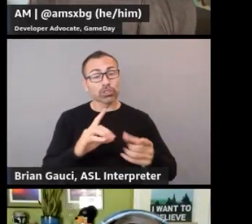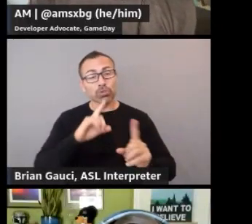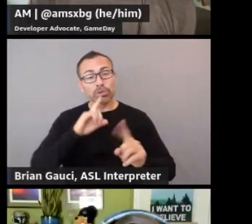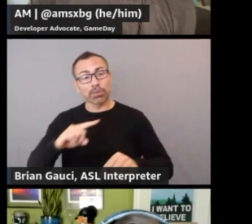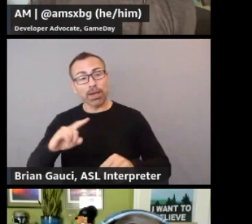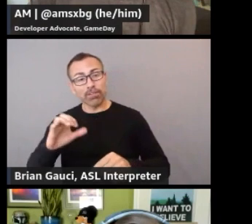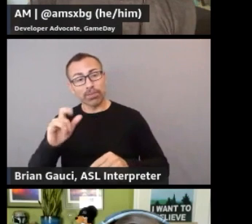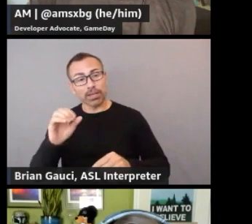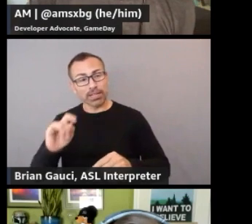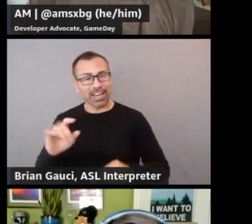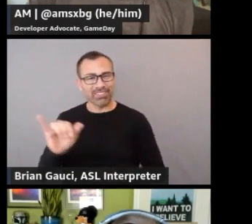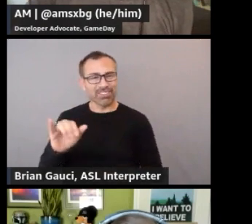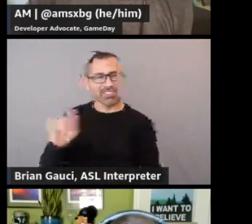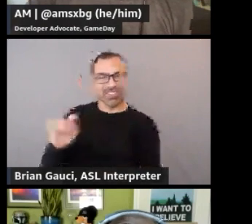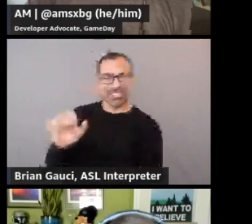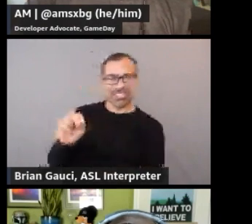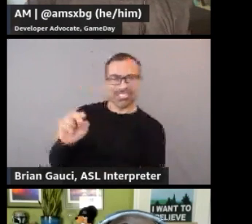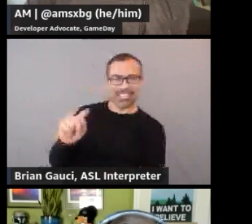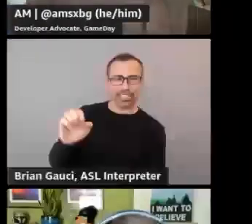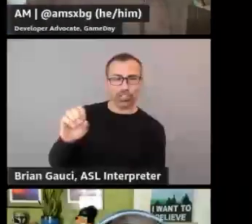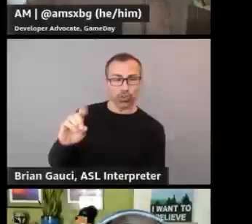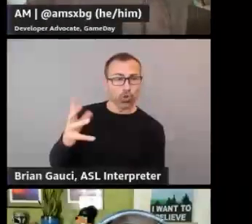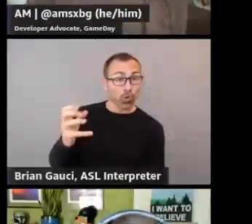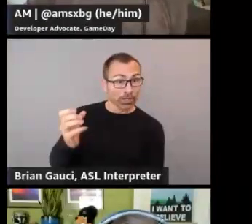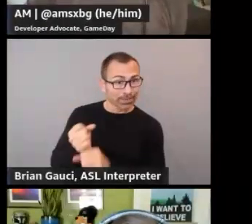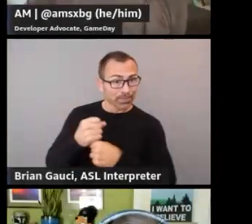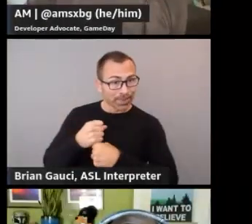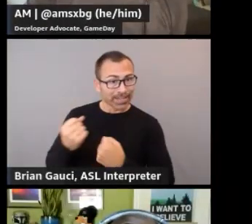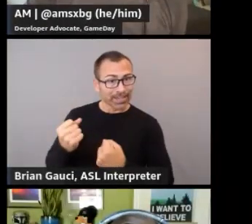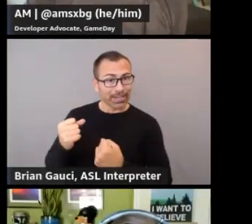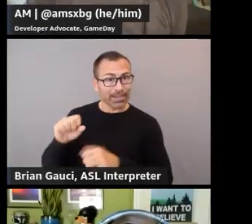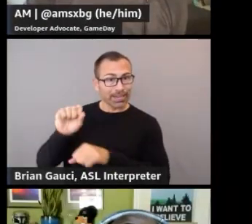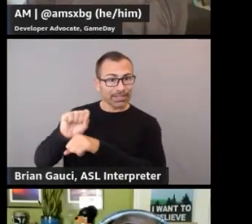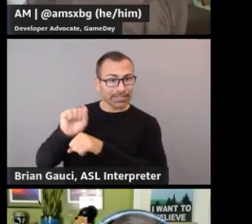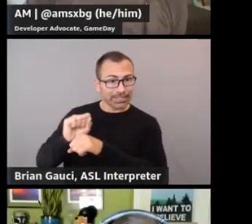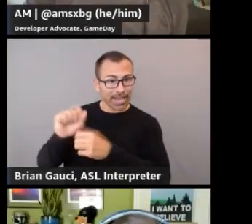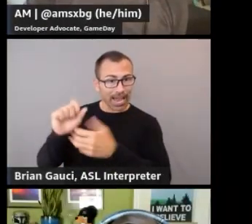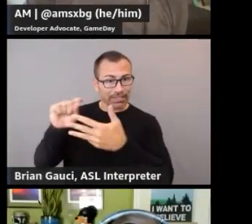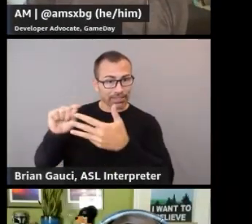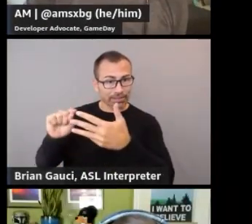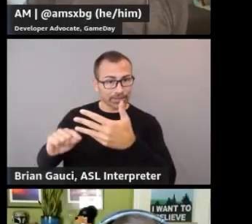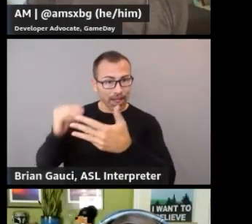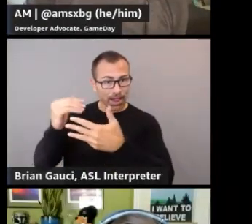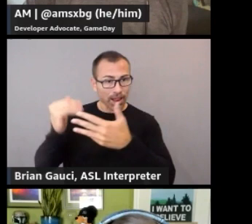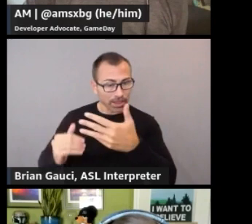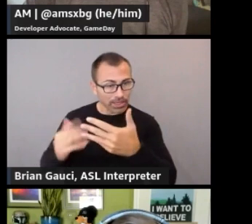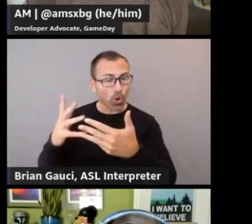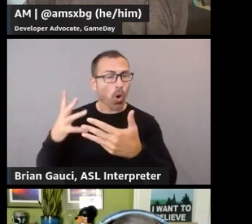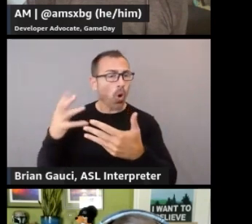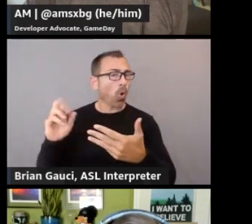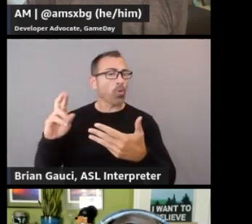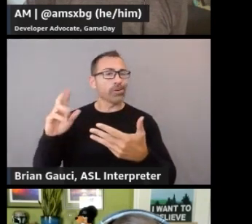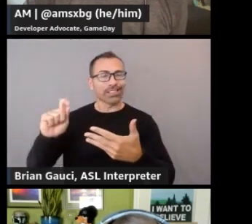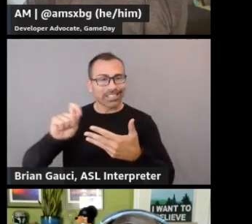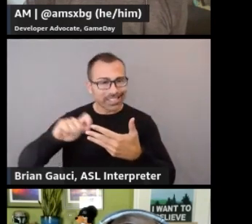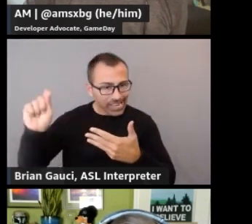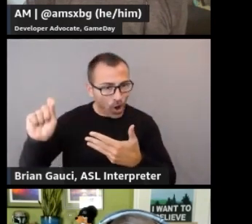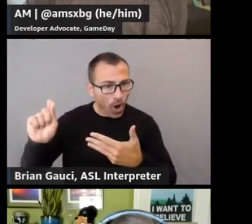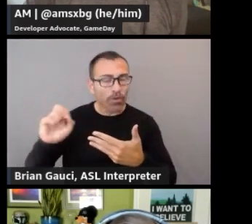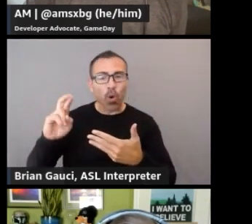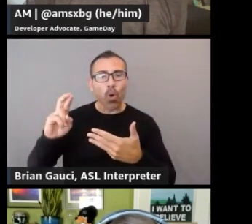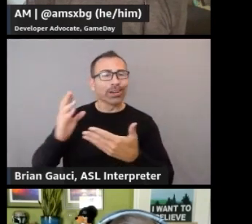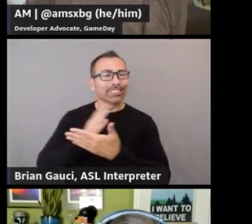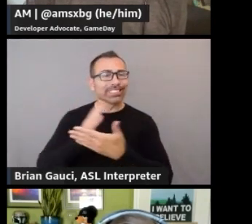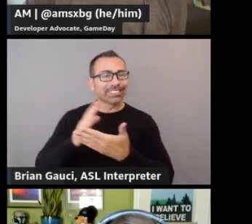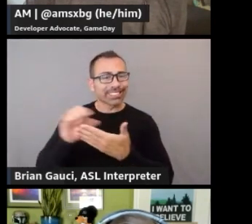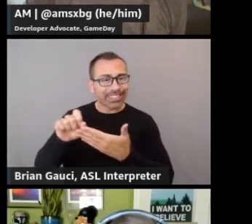somebody wants to create a task list. Maybe they want to check off a task on the task list. Maybe they want to share it with one of their friends.